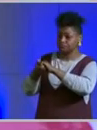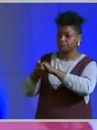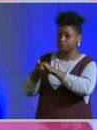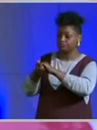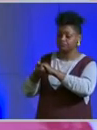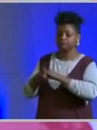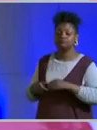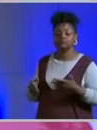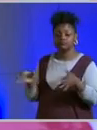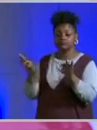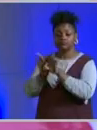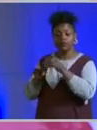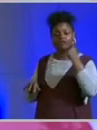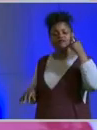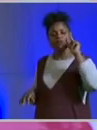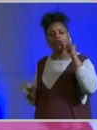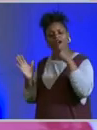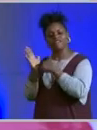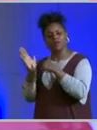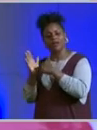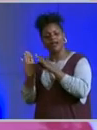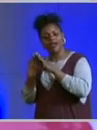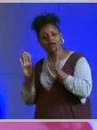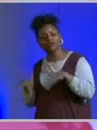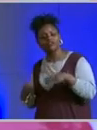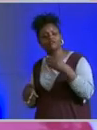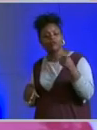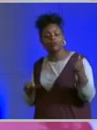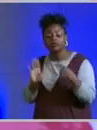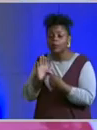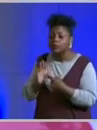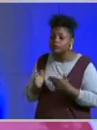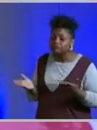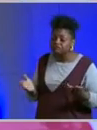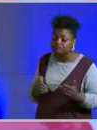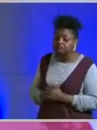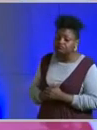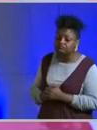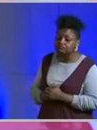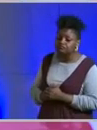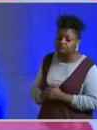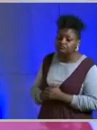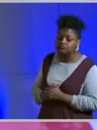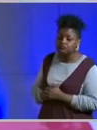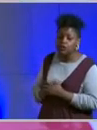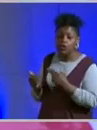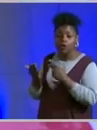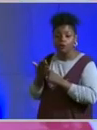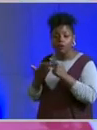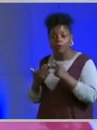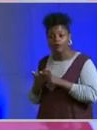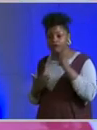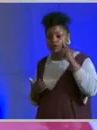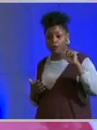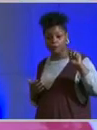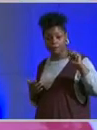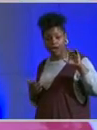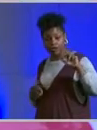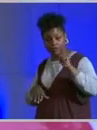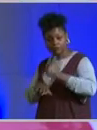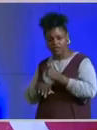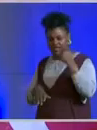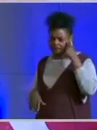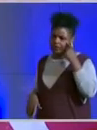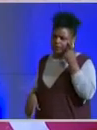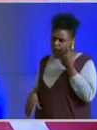affordable housing. So just a few examples of that. We'll start off with a program that the mayor implemented, I believe it was last